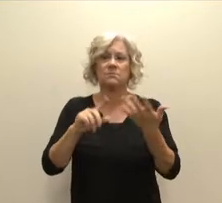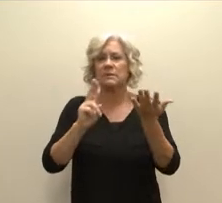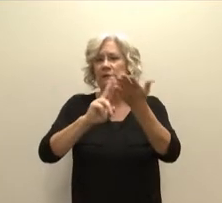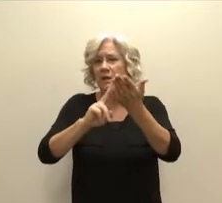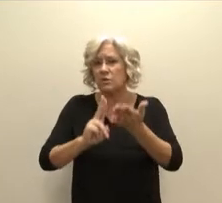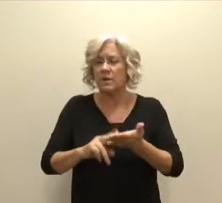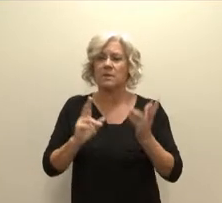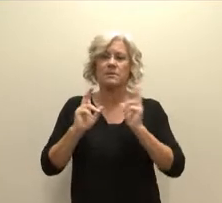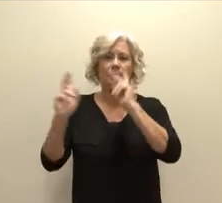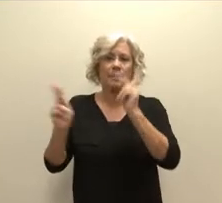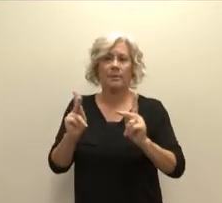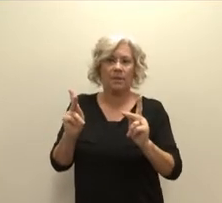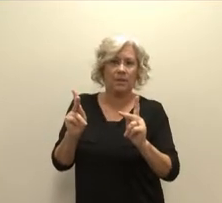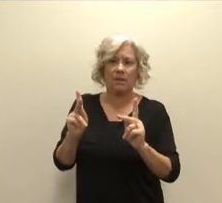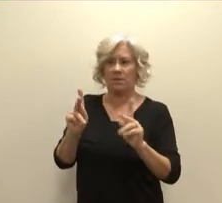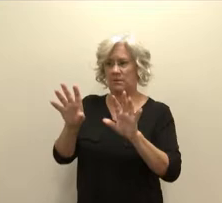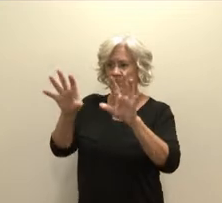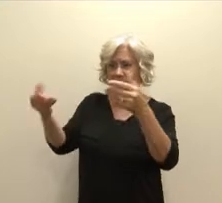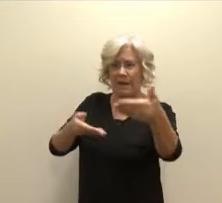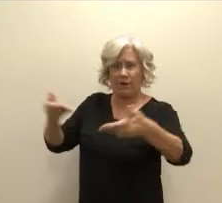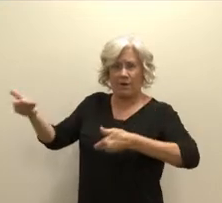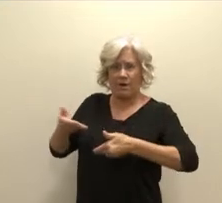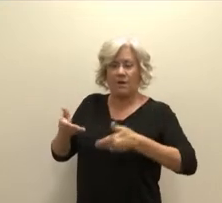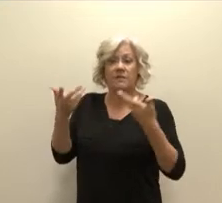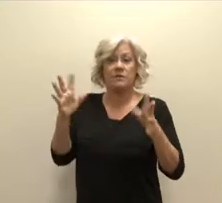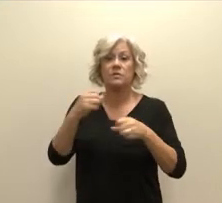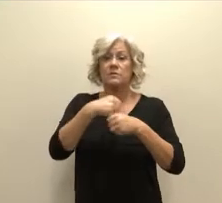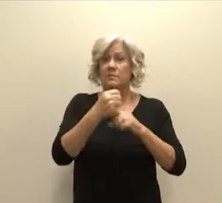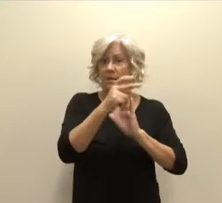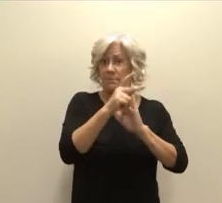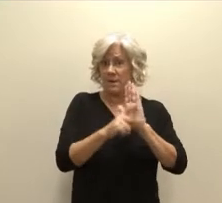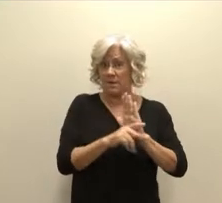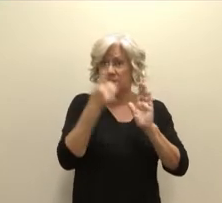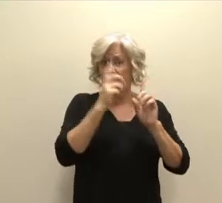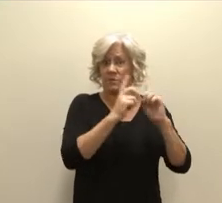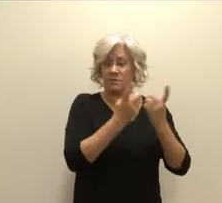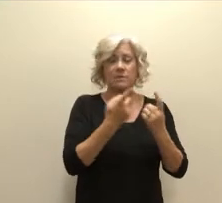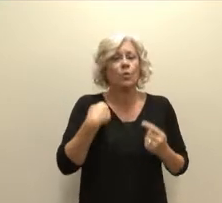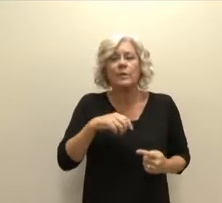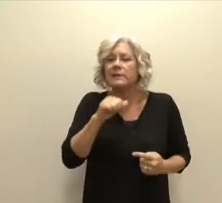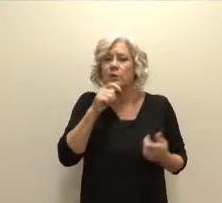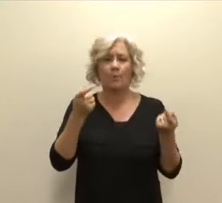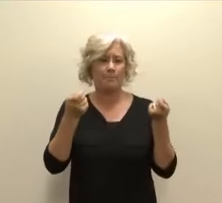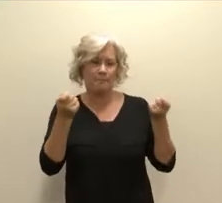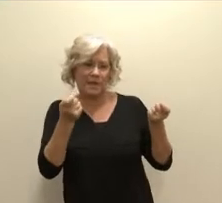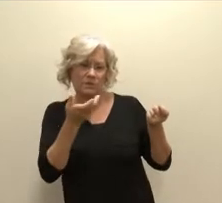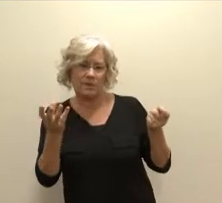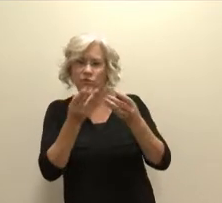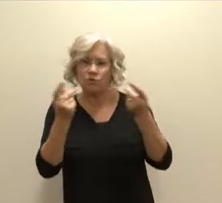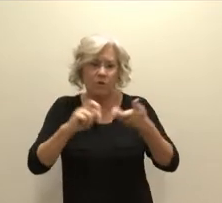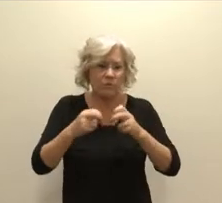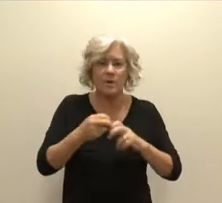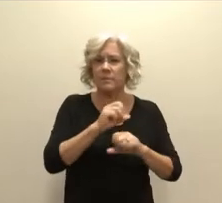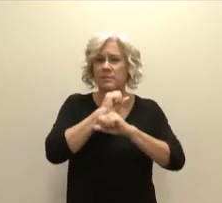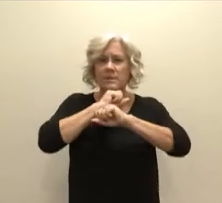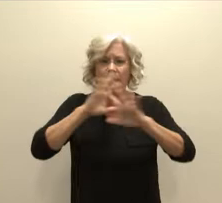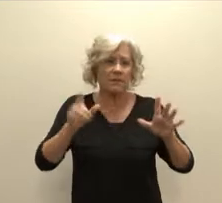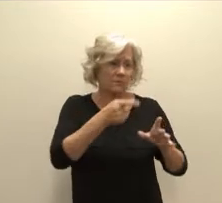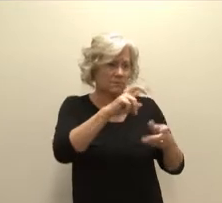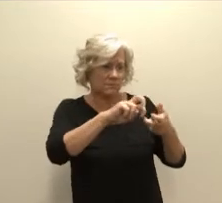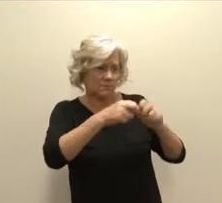and make policy for the district. We are not here to make management decisions or solve problems of